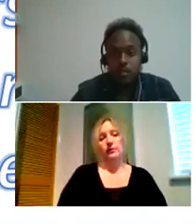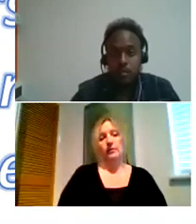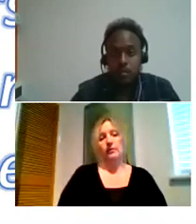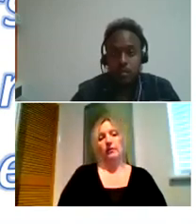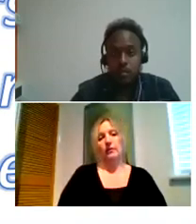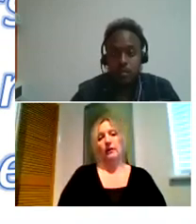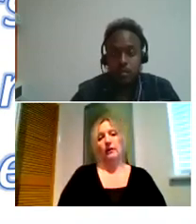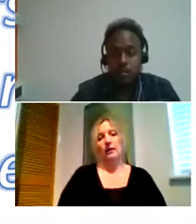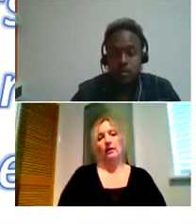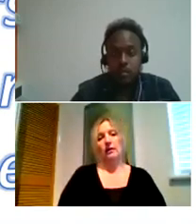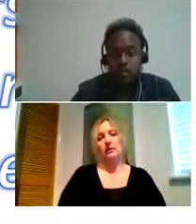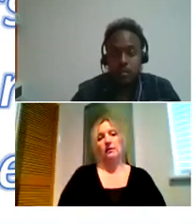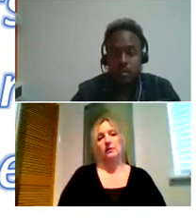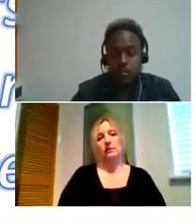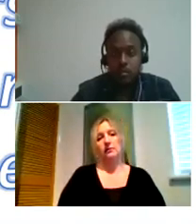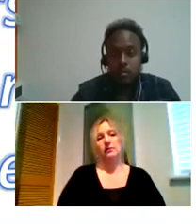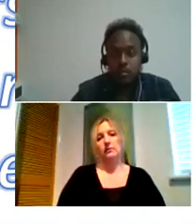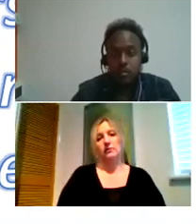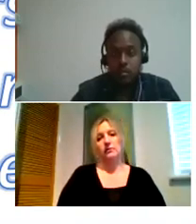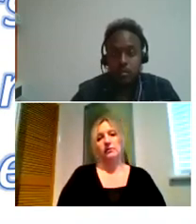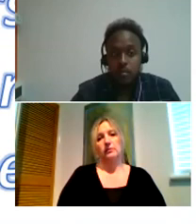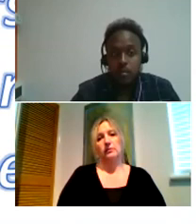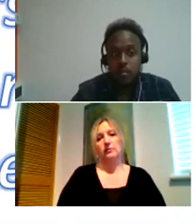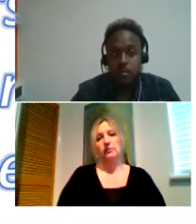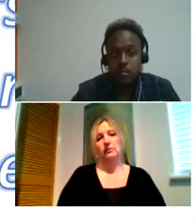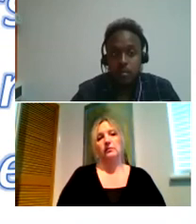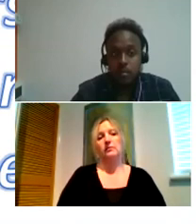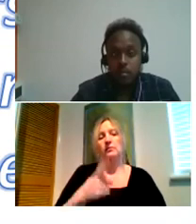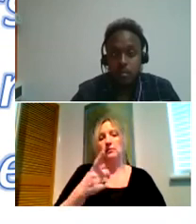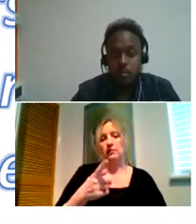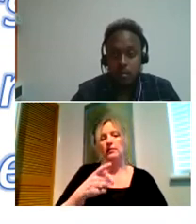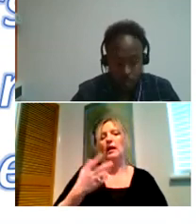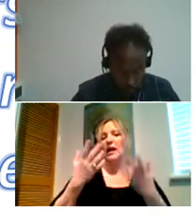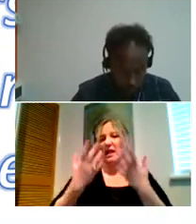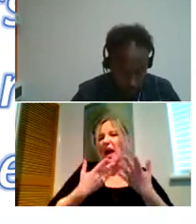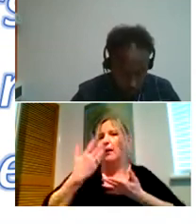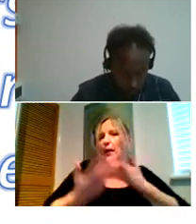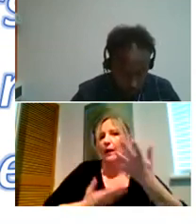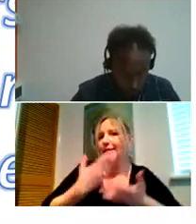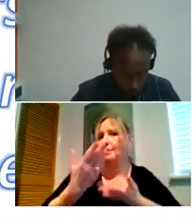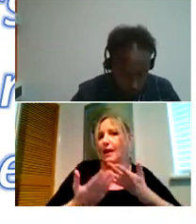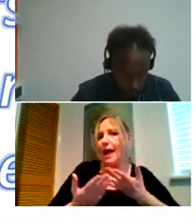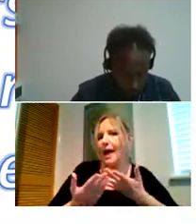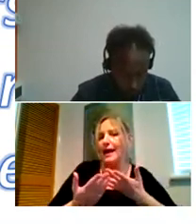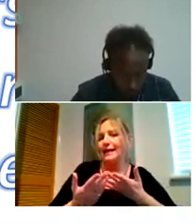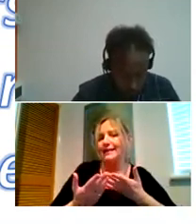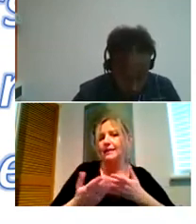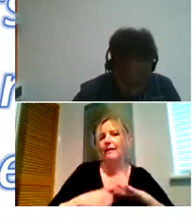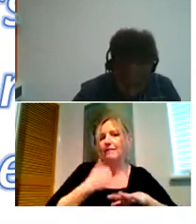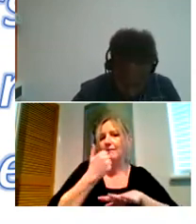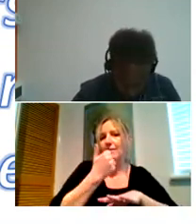full-time provision at beginners level and foundation level. And then I will speak more